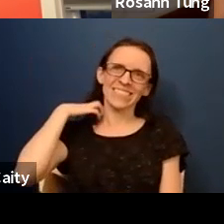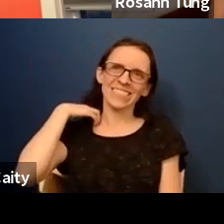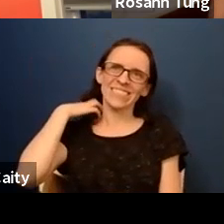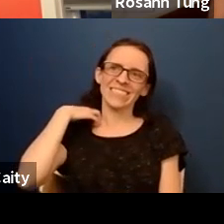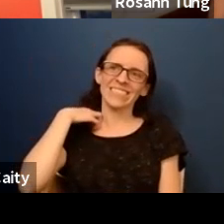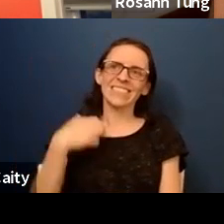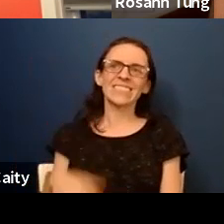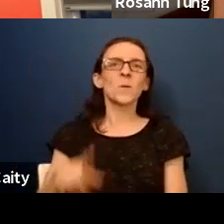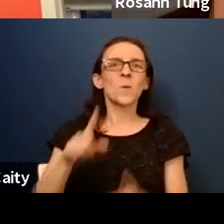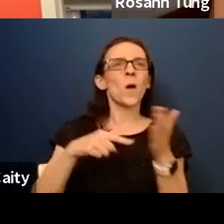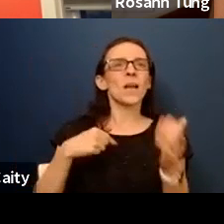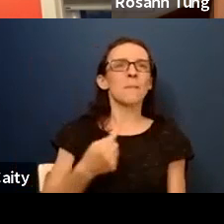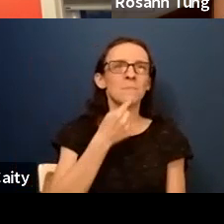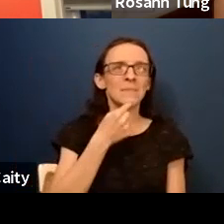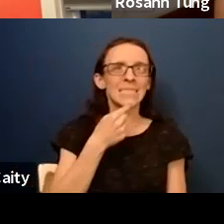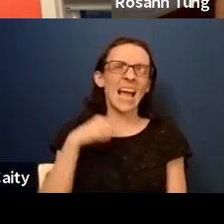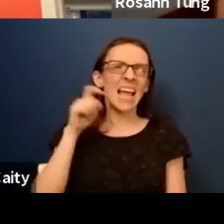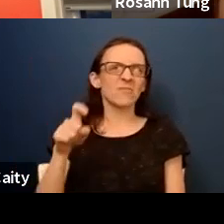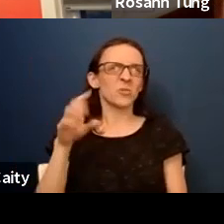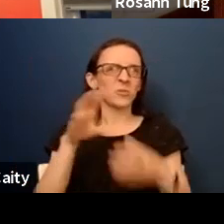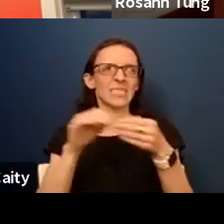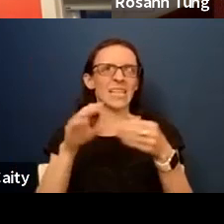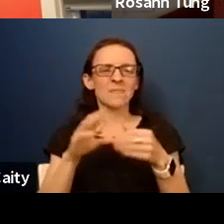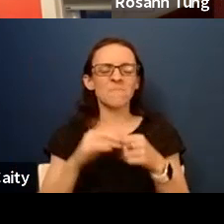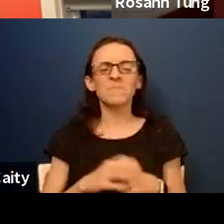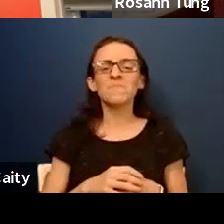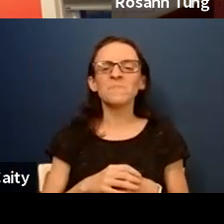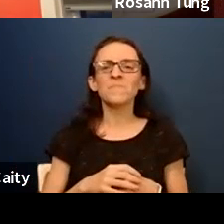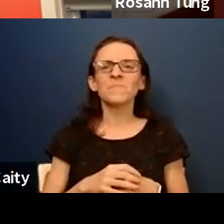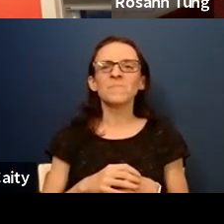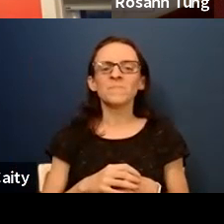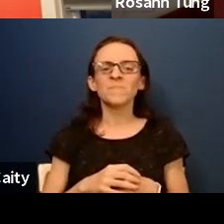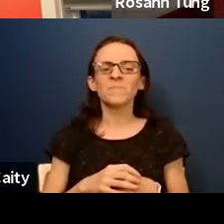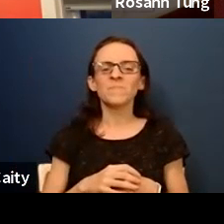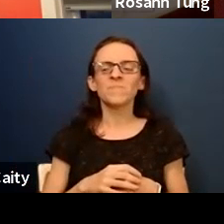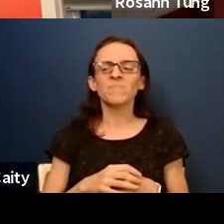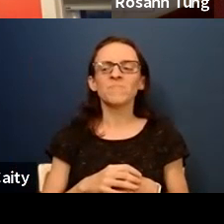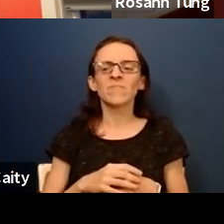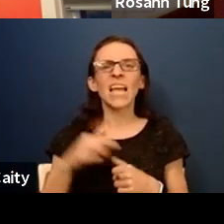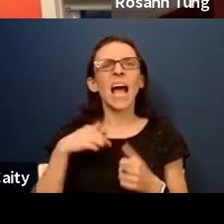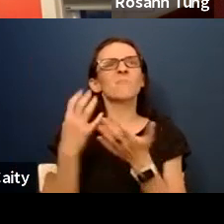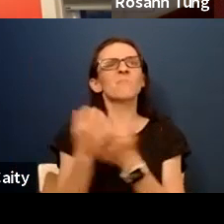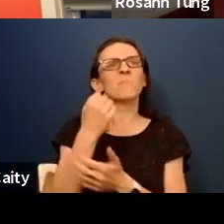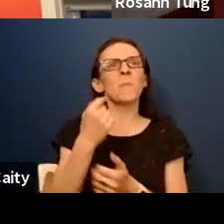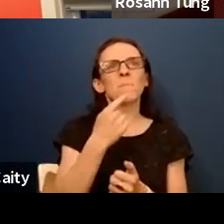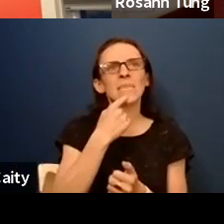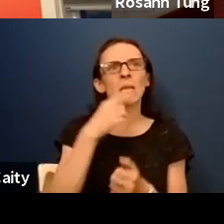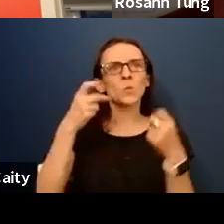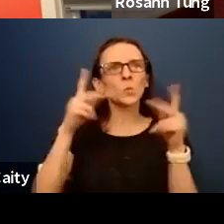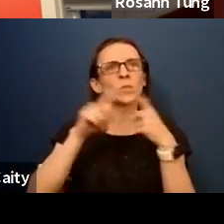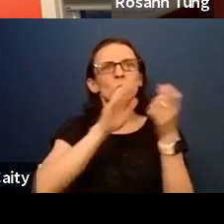missed, actually, I do want to say this, is giving a hearty congratulations to